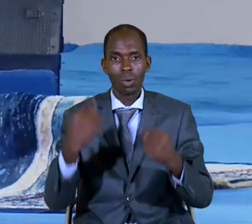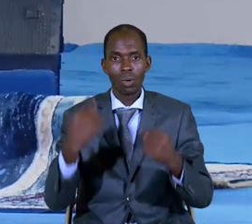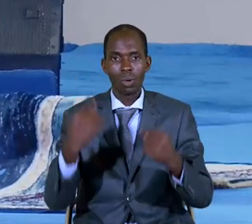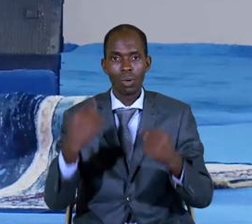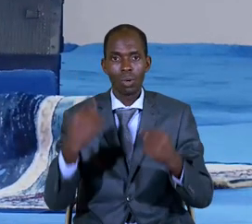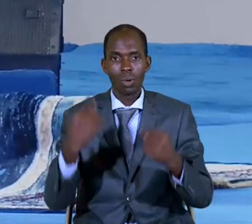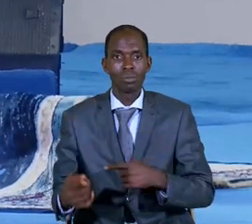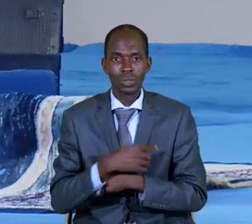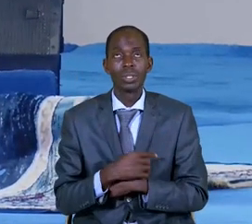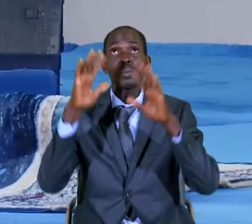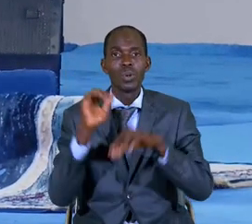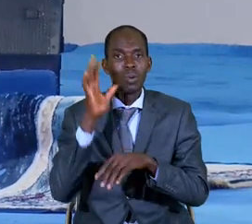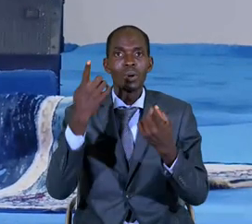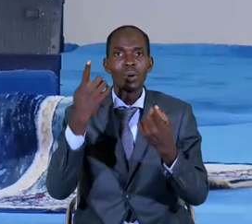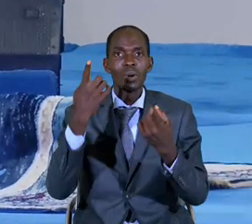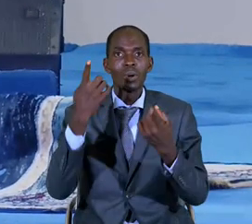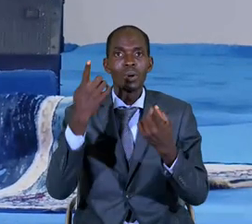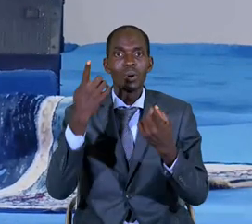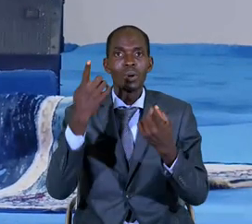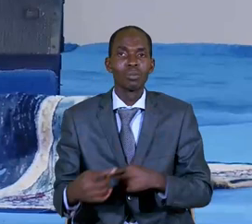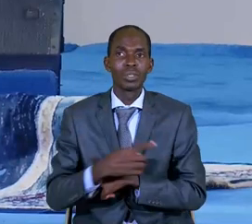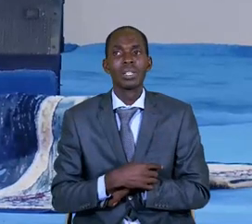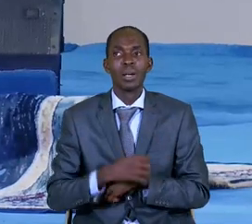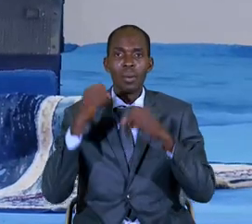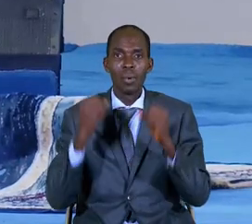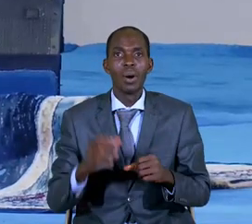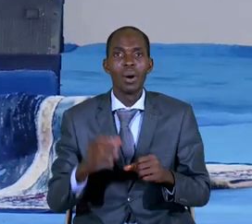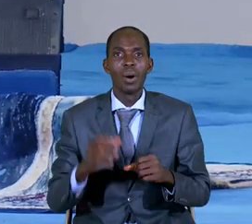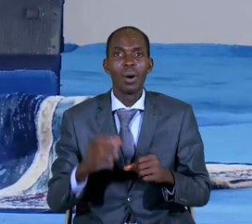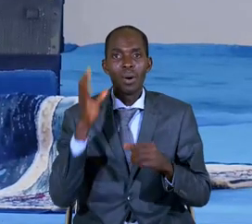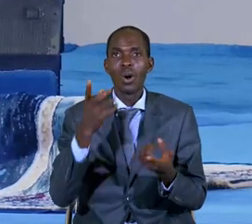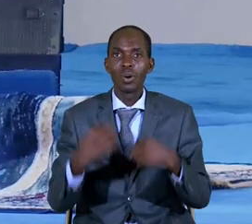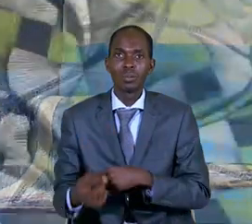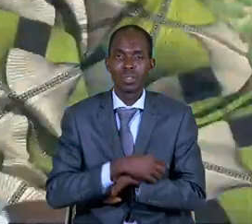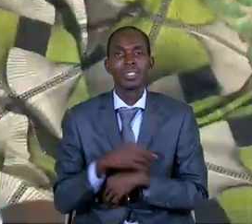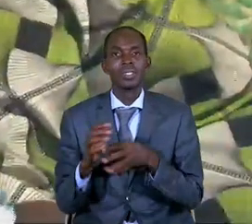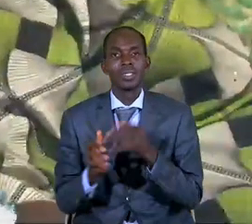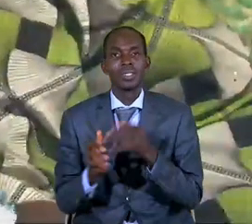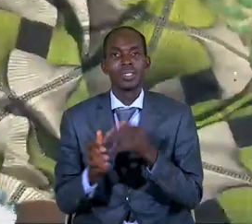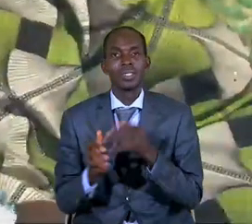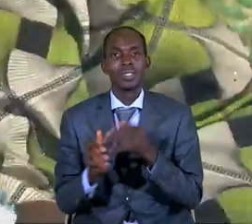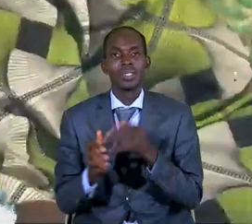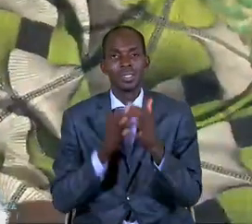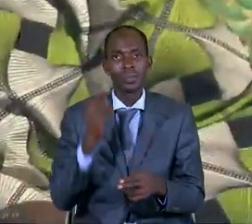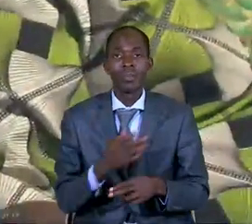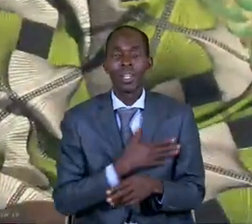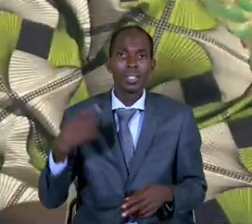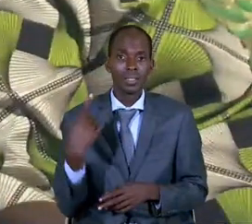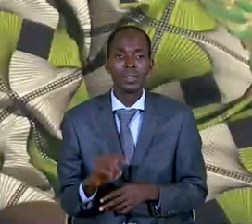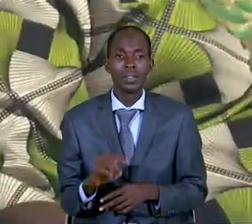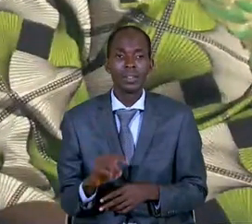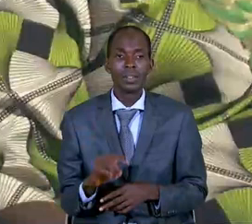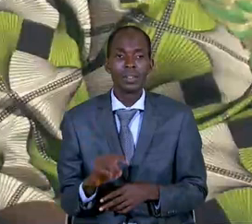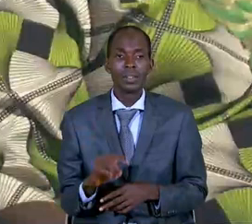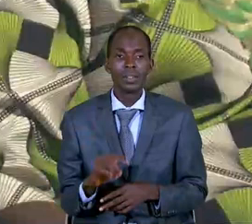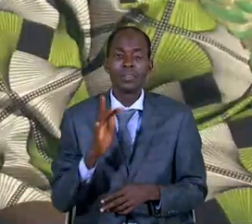today. Miracle will come today. Power will come today. And the favor of